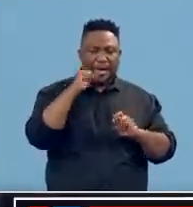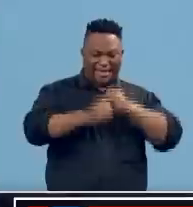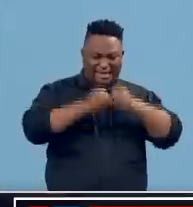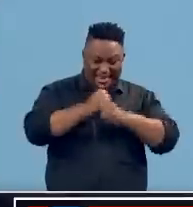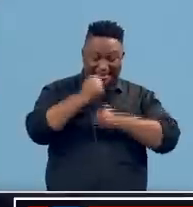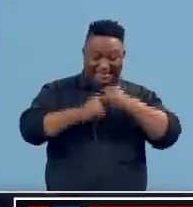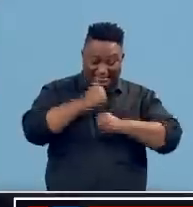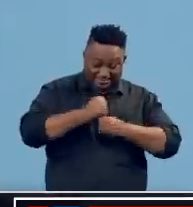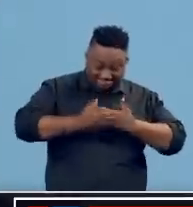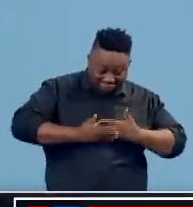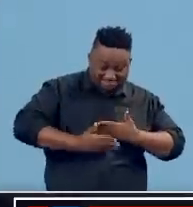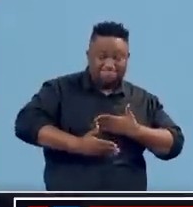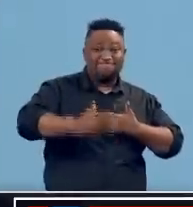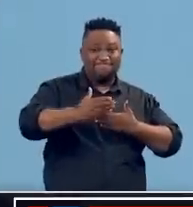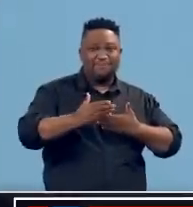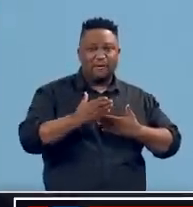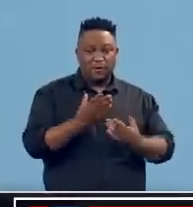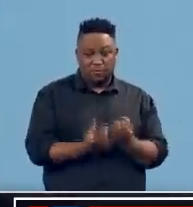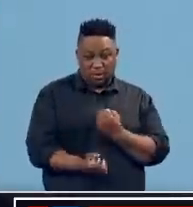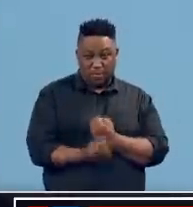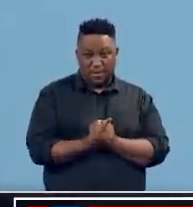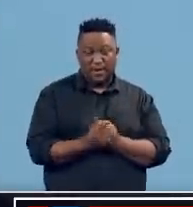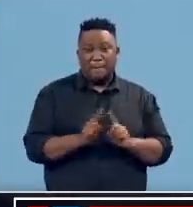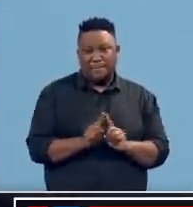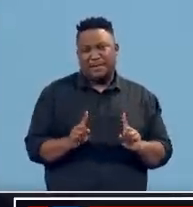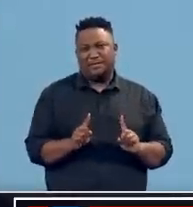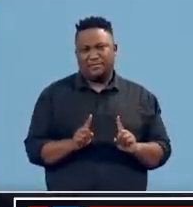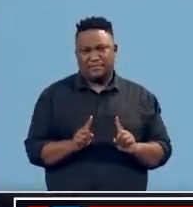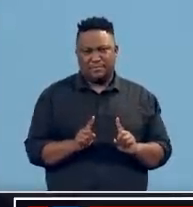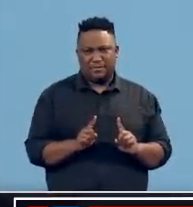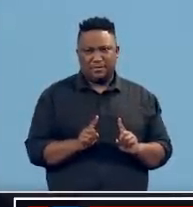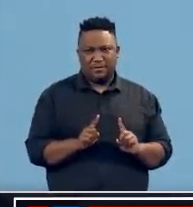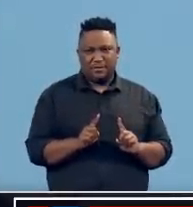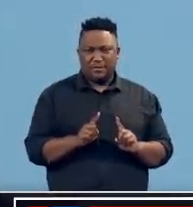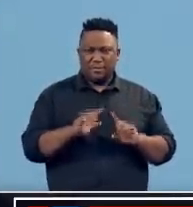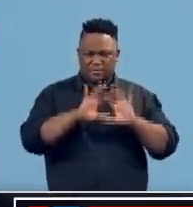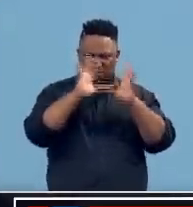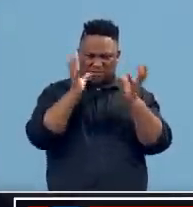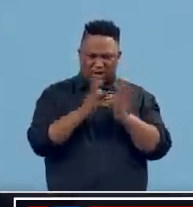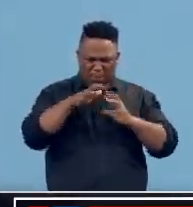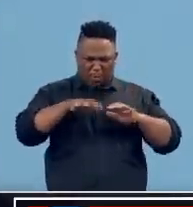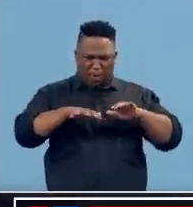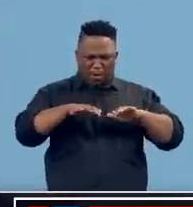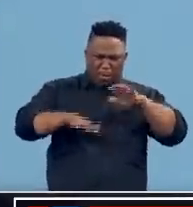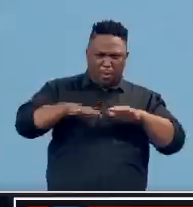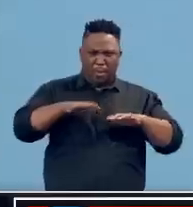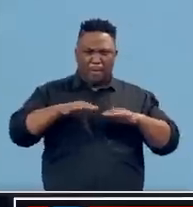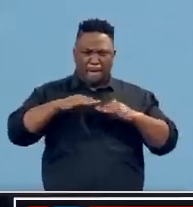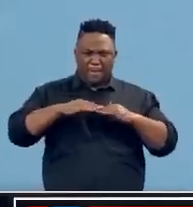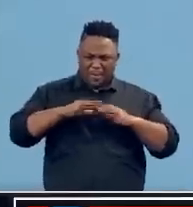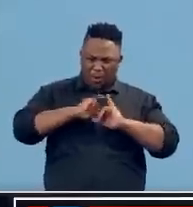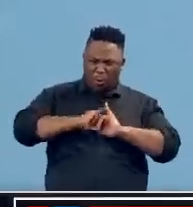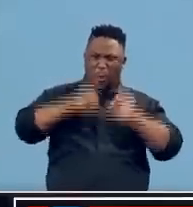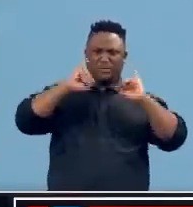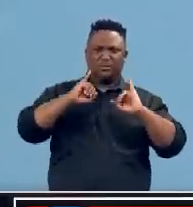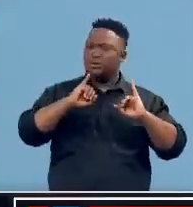even decades after mining stops, it is very unlikely that an earthquake will be bigger than the biggest event that